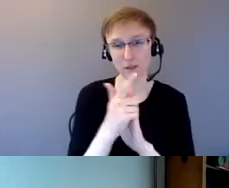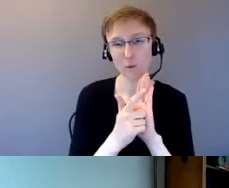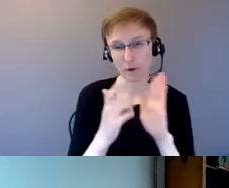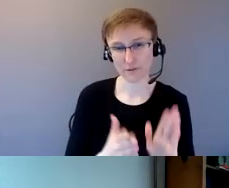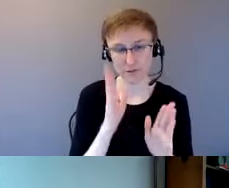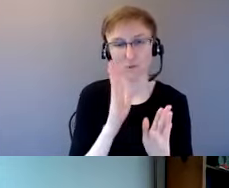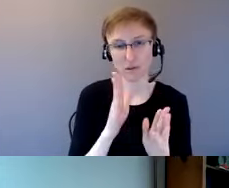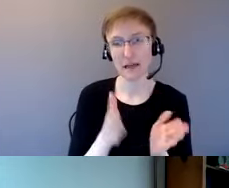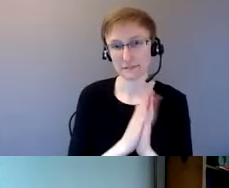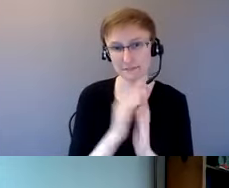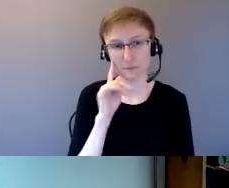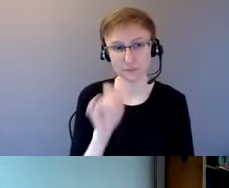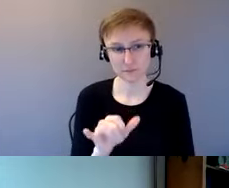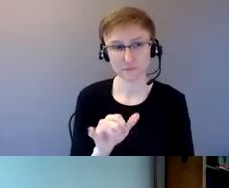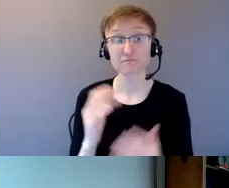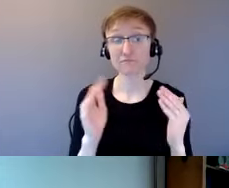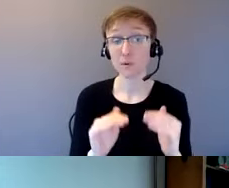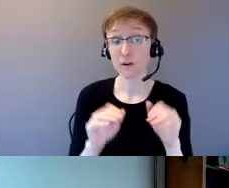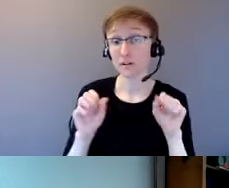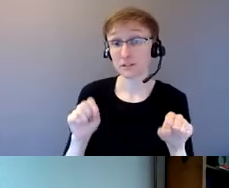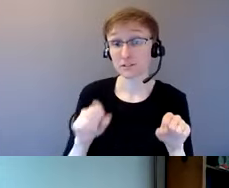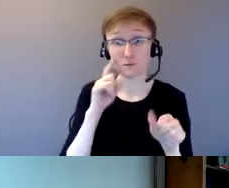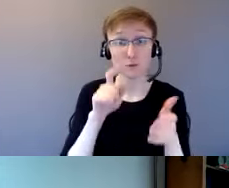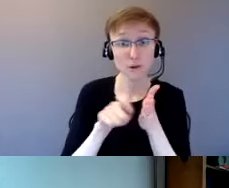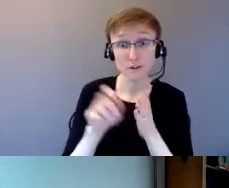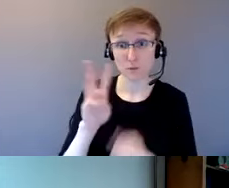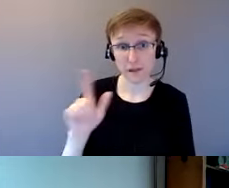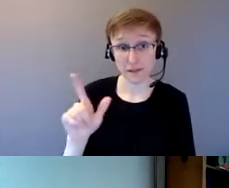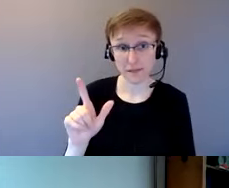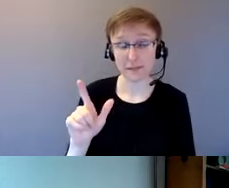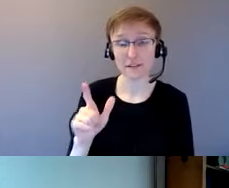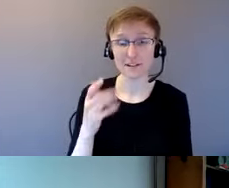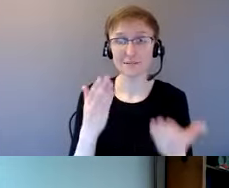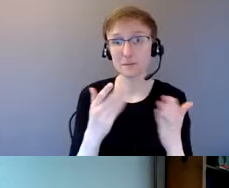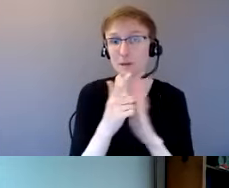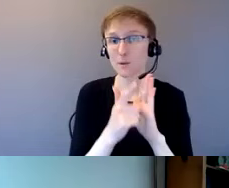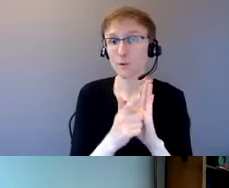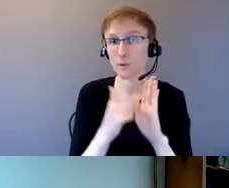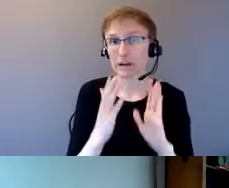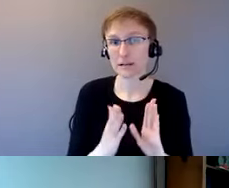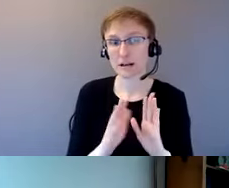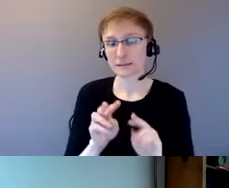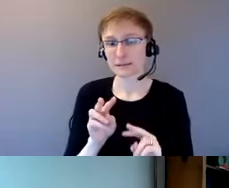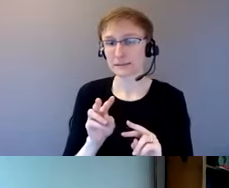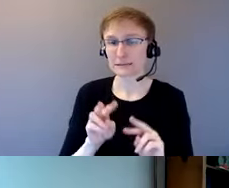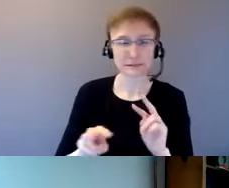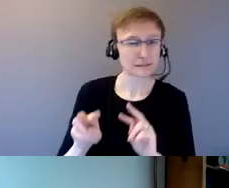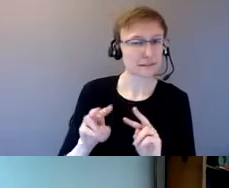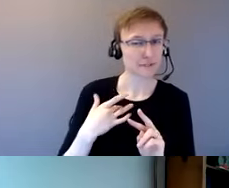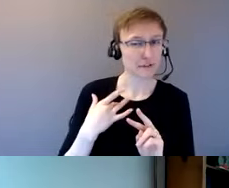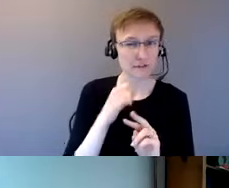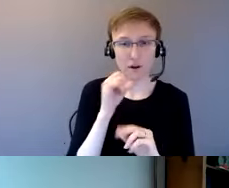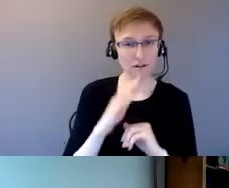Similarly, the capacity to write a will. A lawyer may want to do their due diligence, may not feel comfortable in